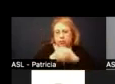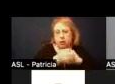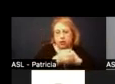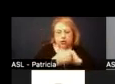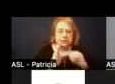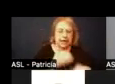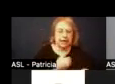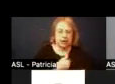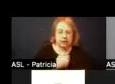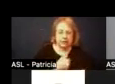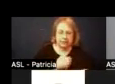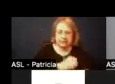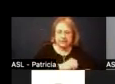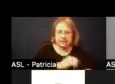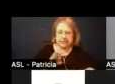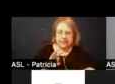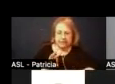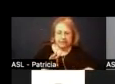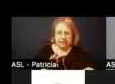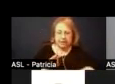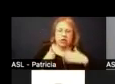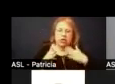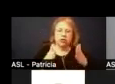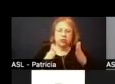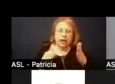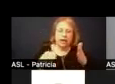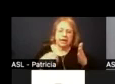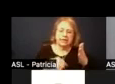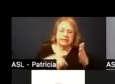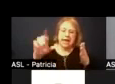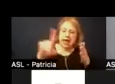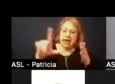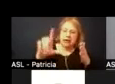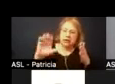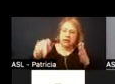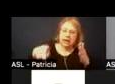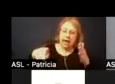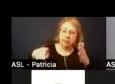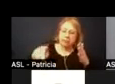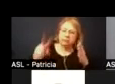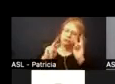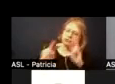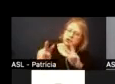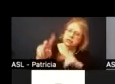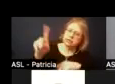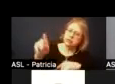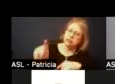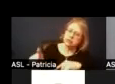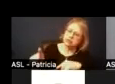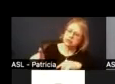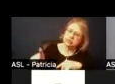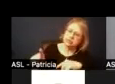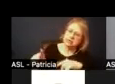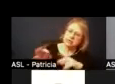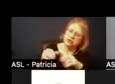and so uh you know the ways in which our lcap looks at questions of um you know extending learning